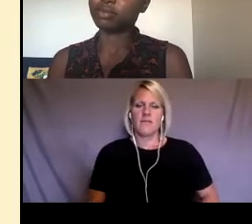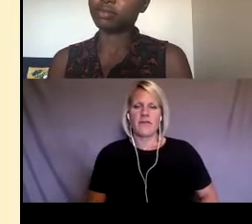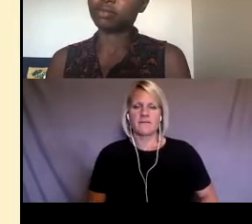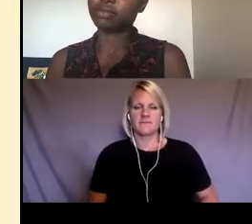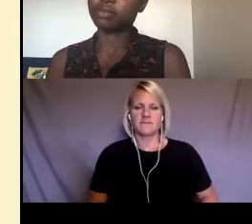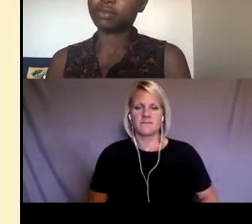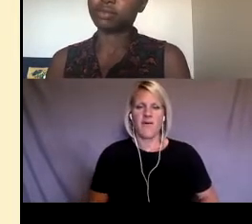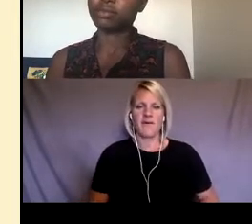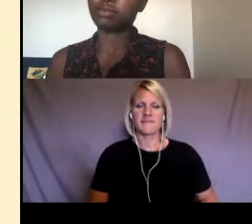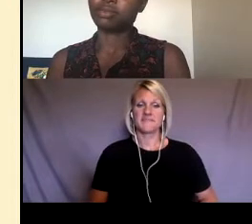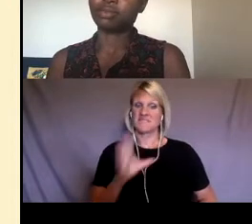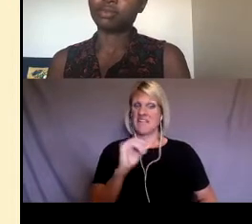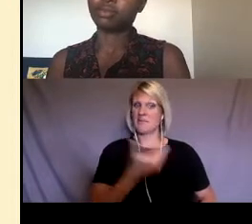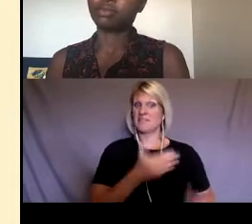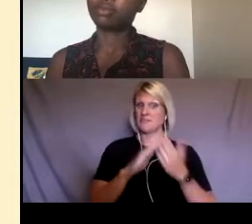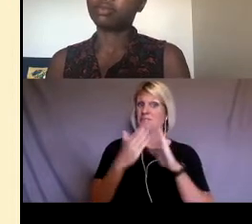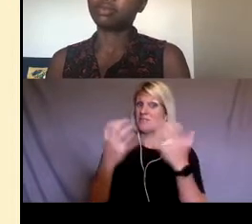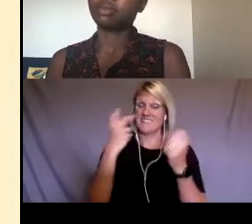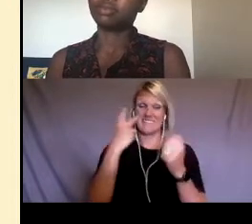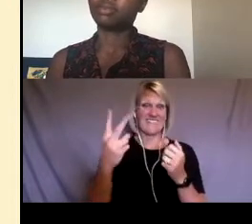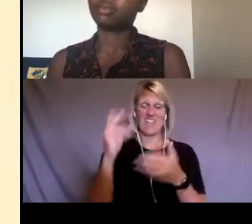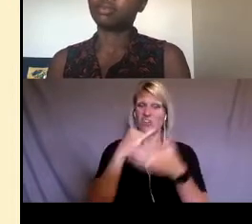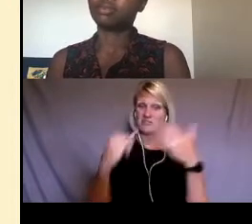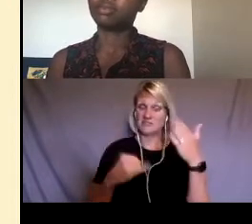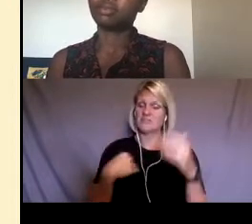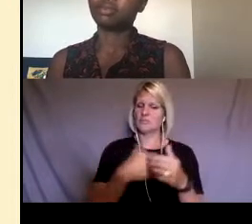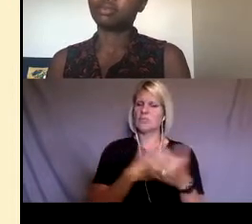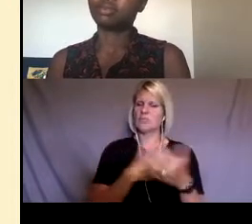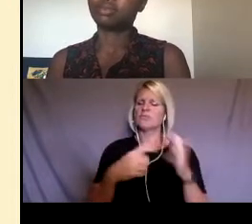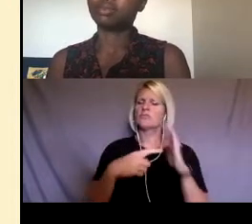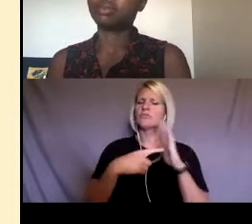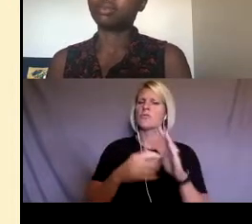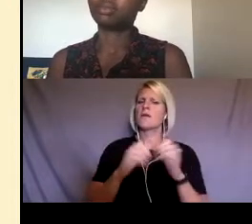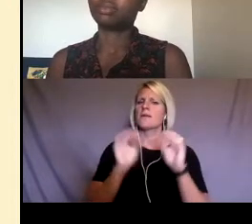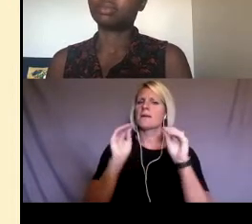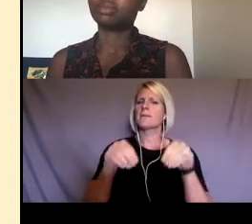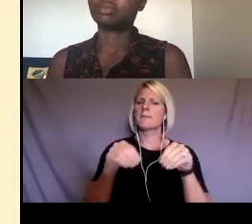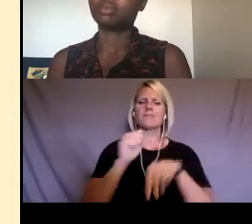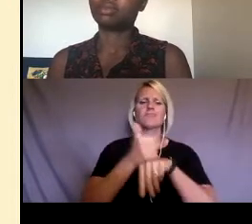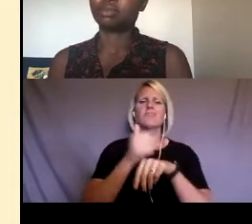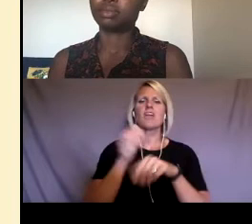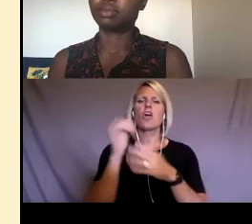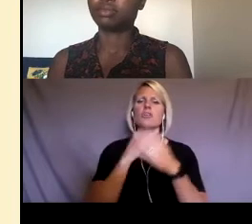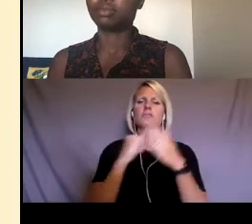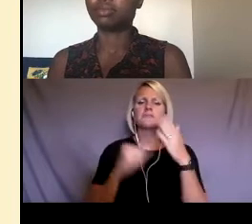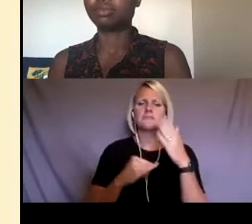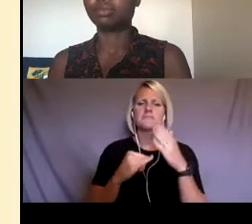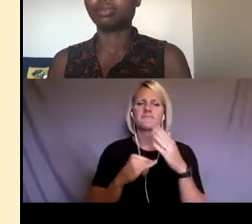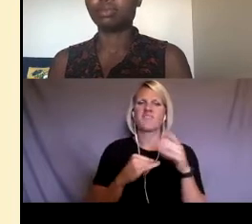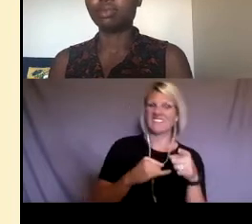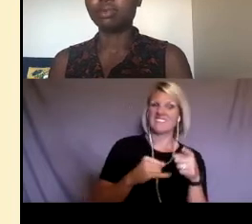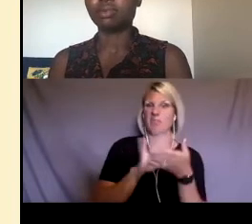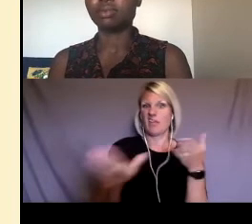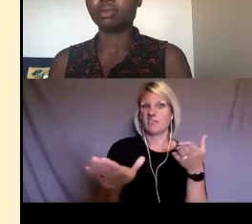that art. So we wanted to show how we can implement art instead of this slide where it's just kind of like a